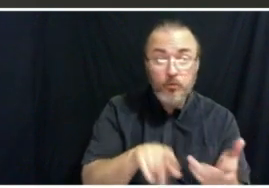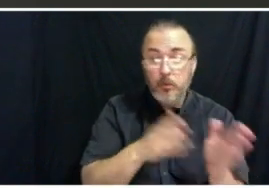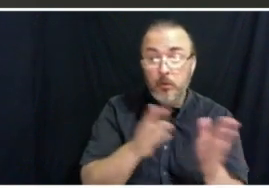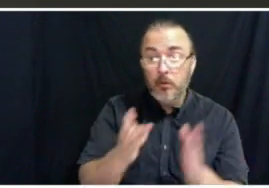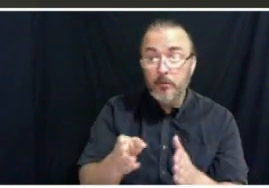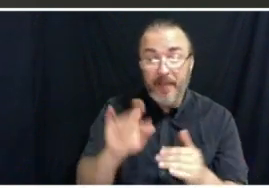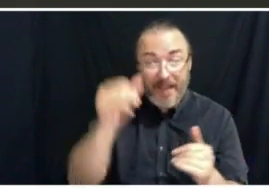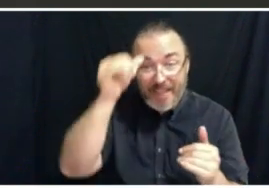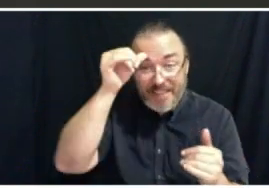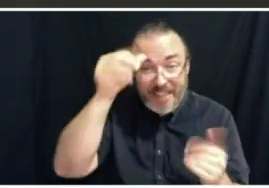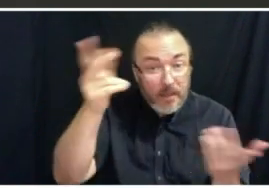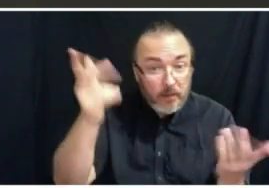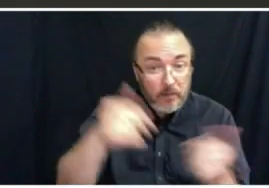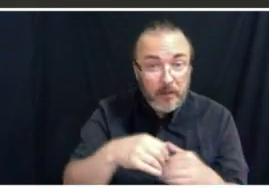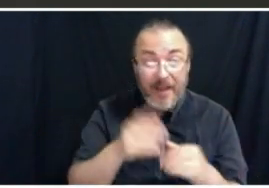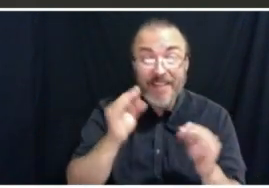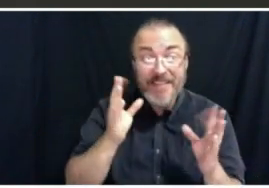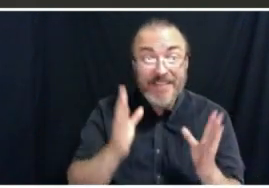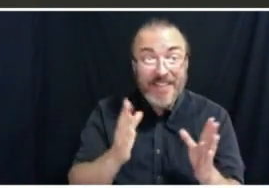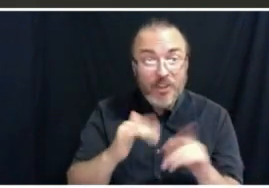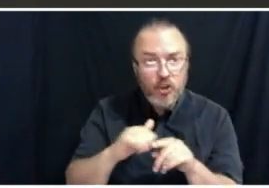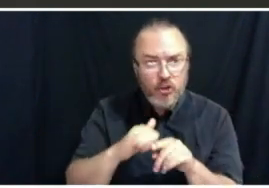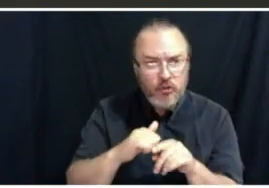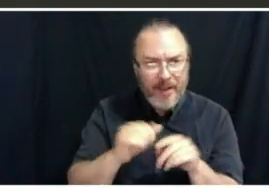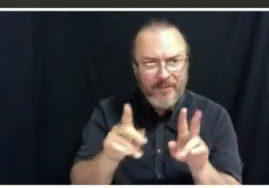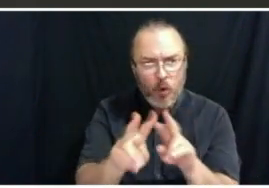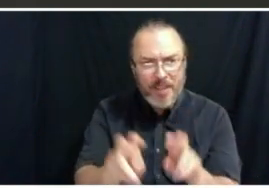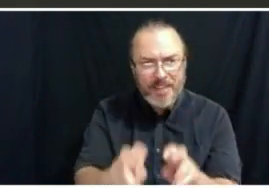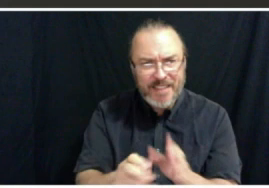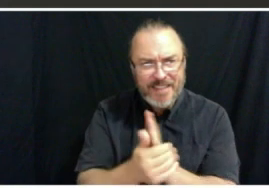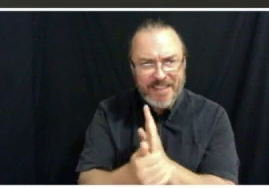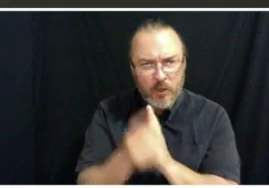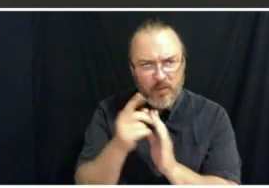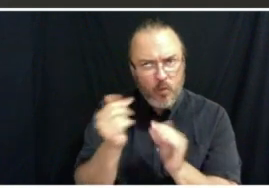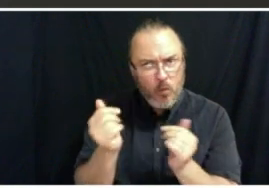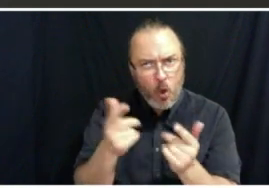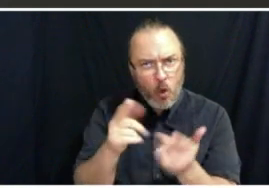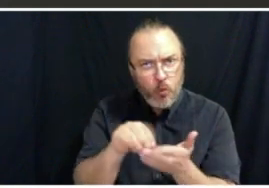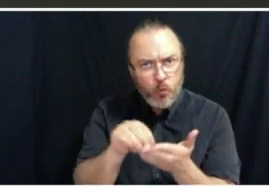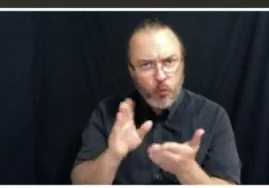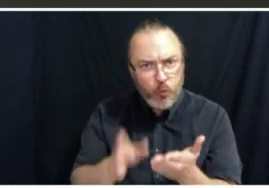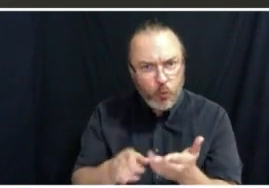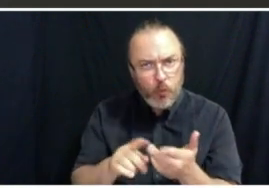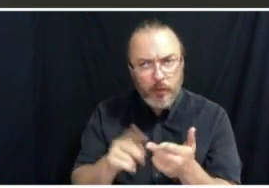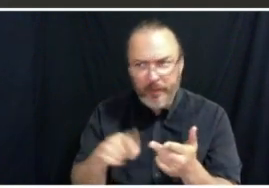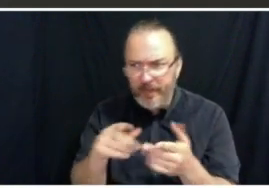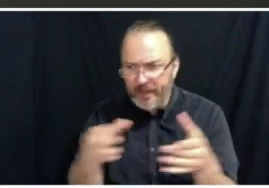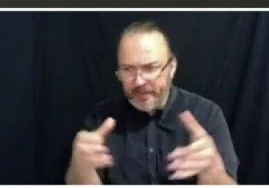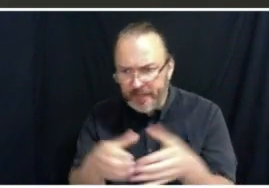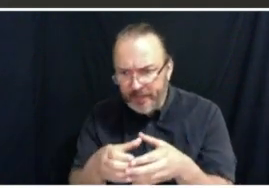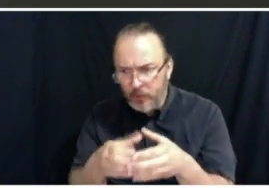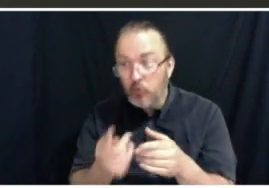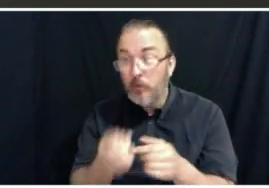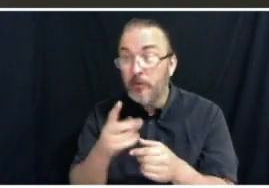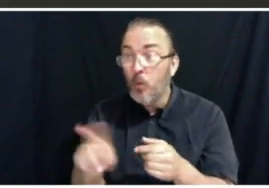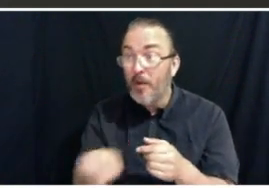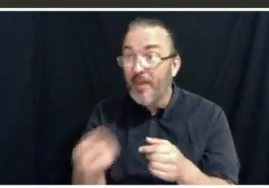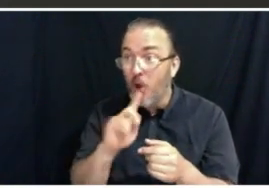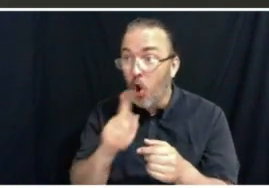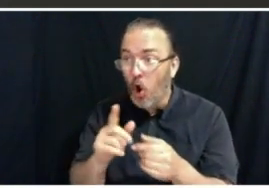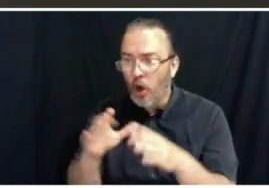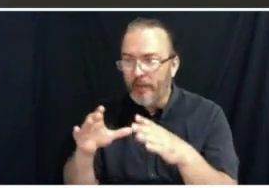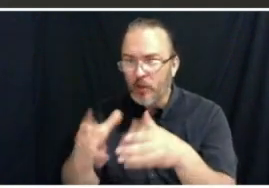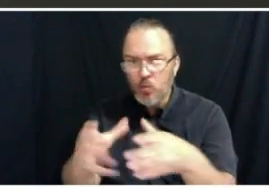gets teachers trained to assess the skills of every learner, to get them together, to understand where they are, to group them in ways